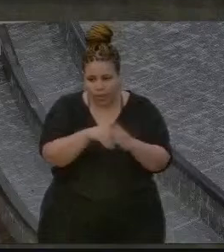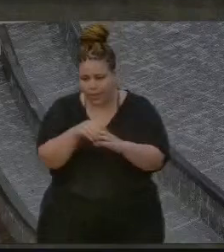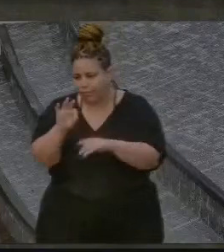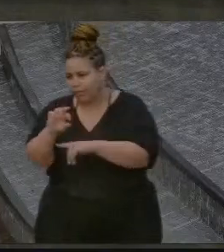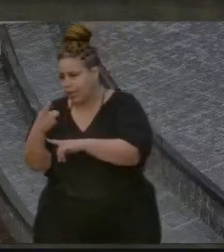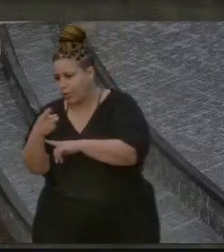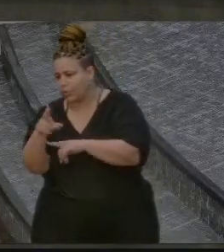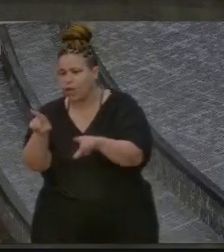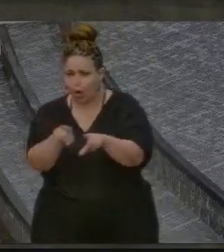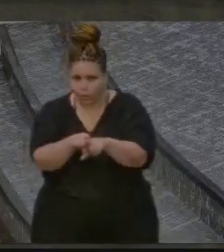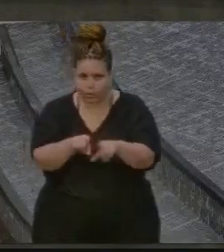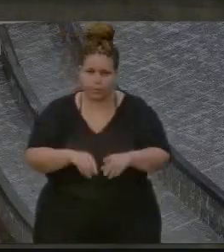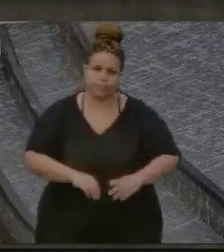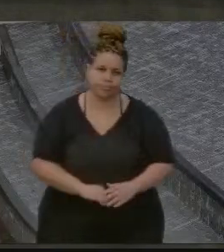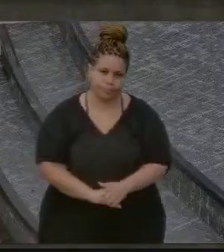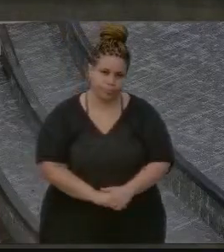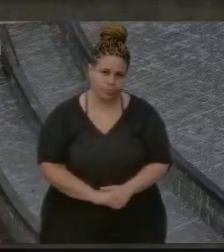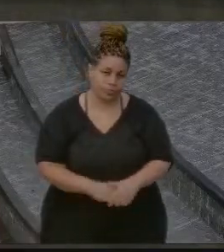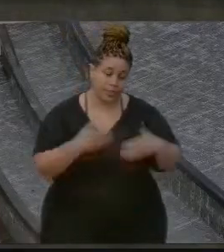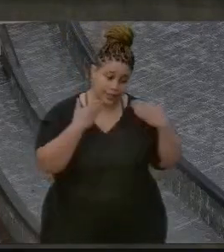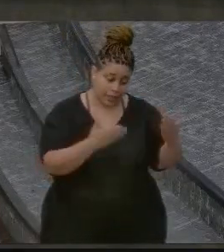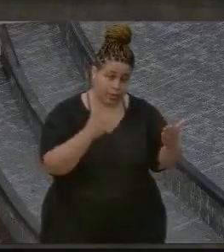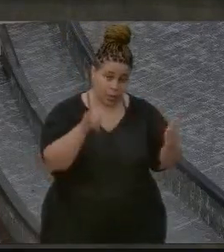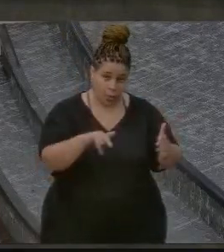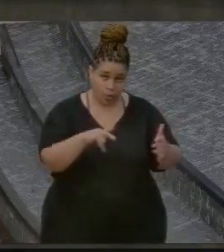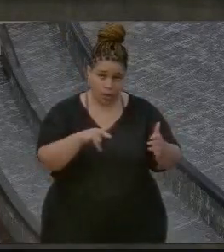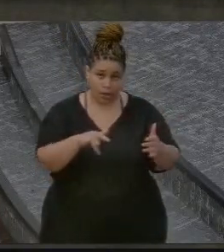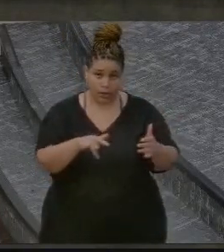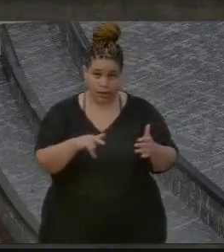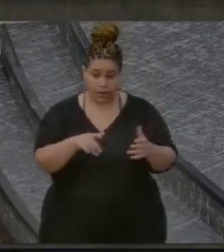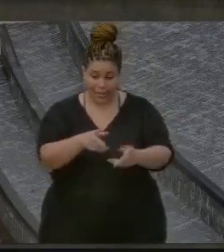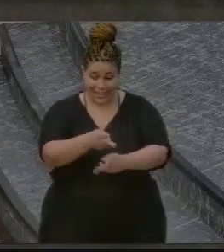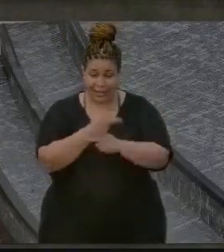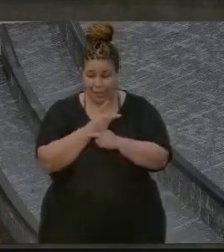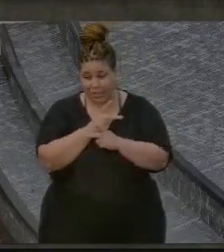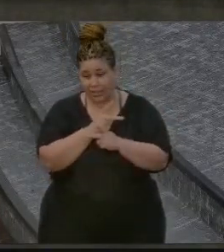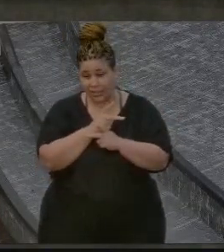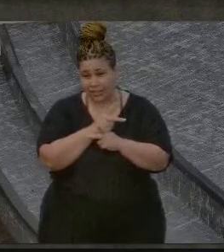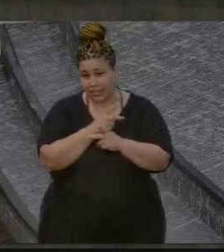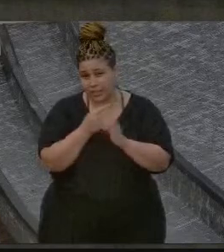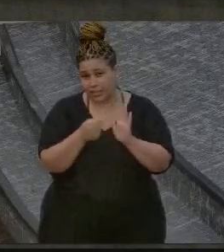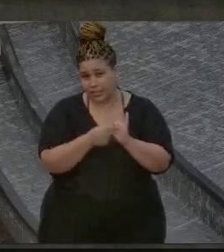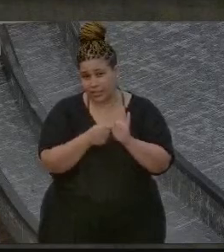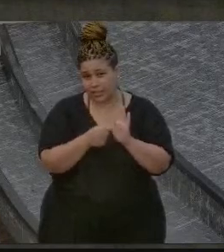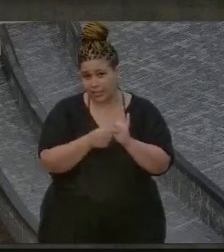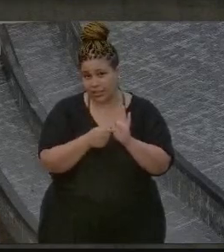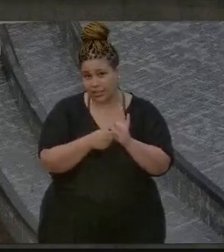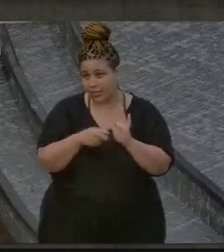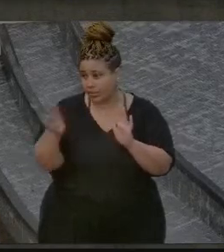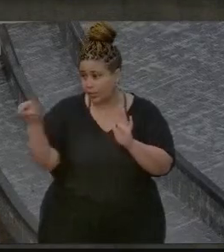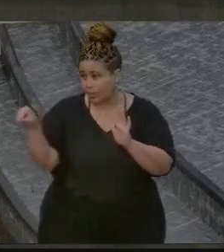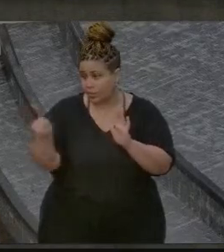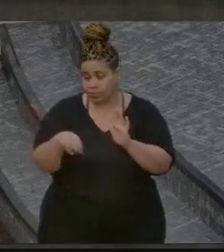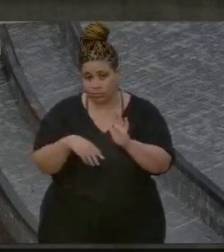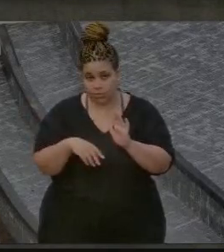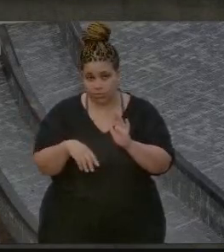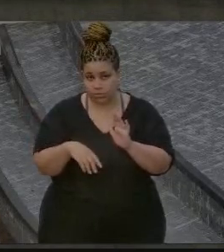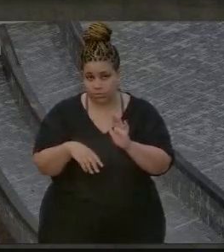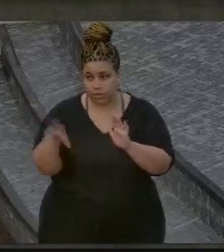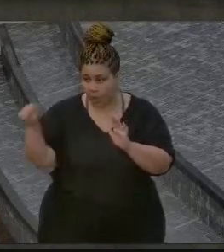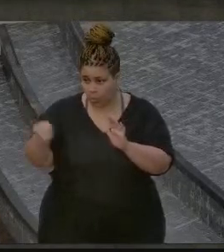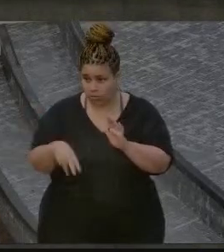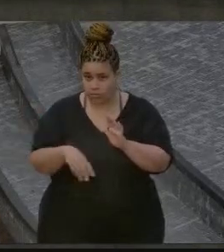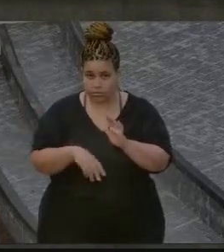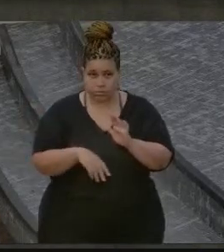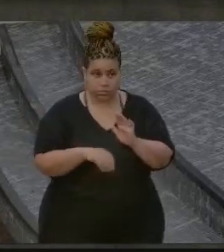All right, thank you. Do we want to keep this on the consent agenda, or? Nope. Yes? No? Okay. Separate vote. Can